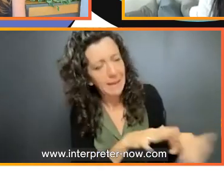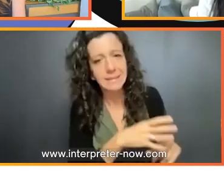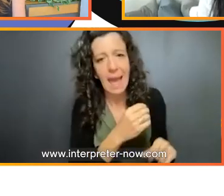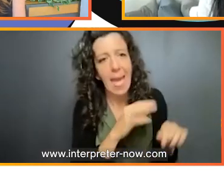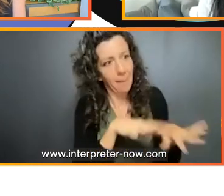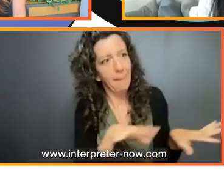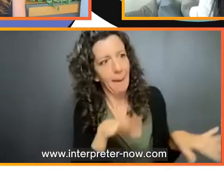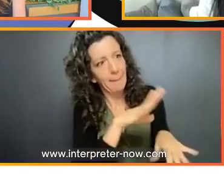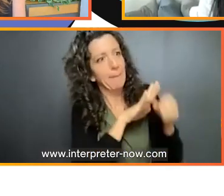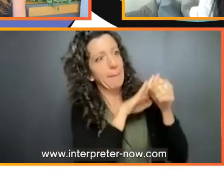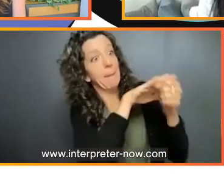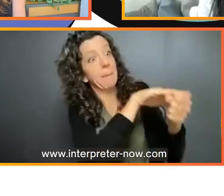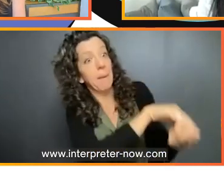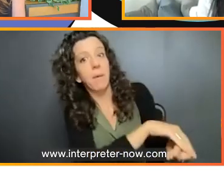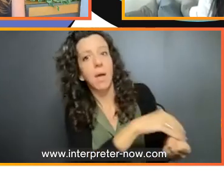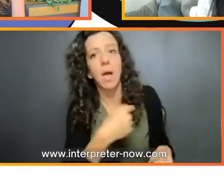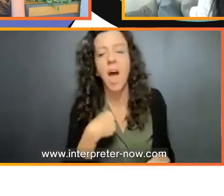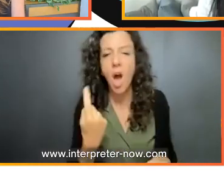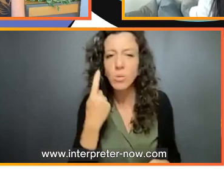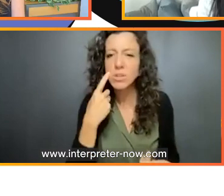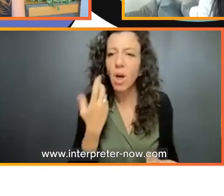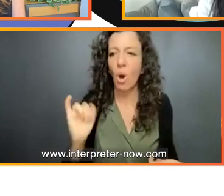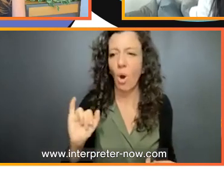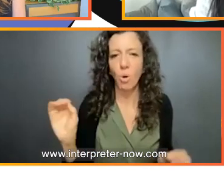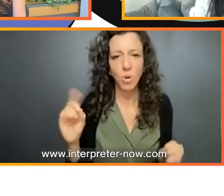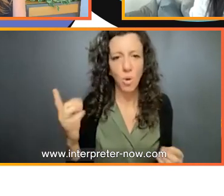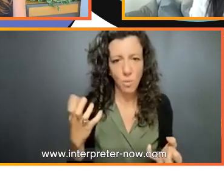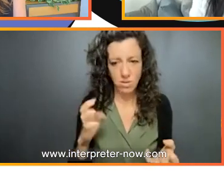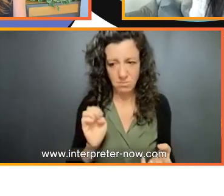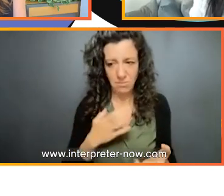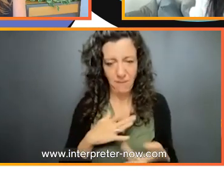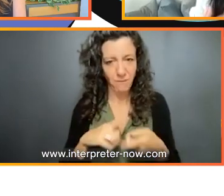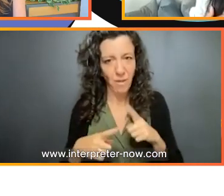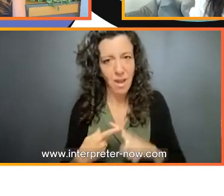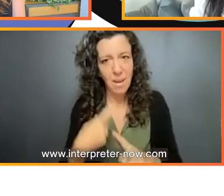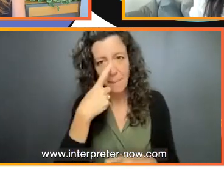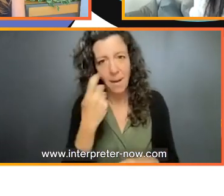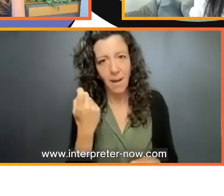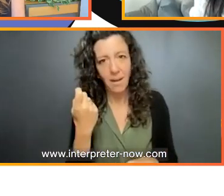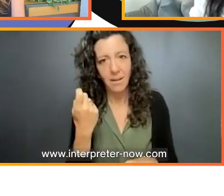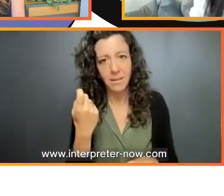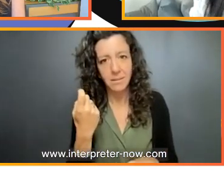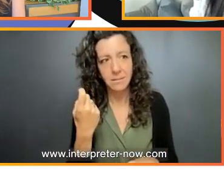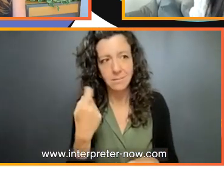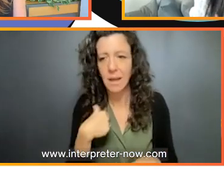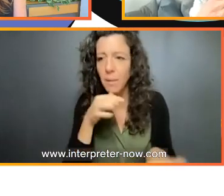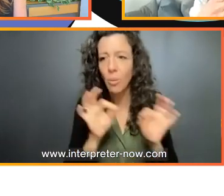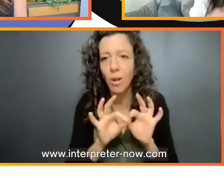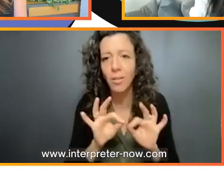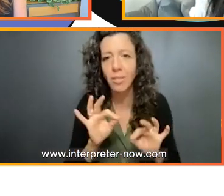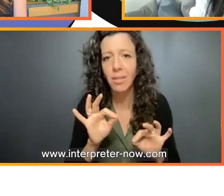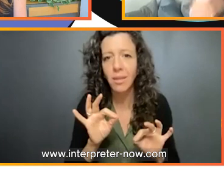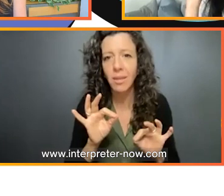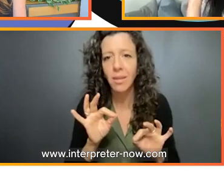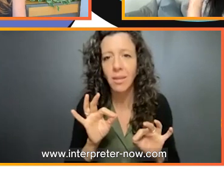and years of self-work. But it wasn't until I started to do more of the deep, deep body-based healing work and build my